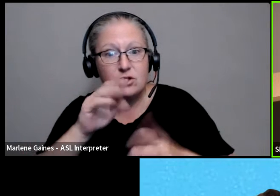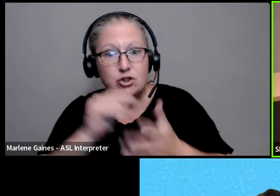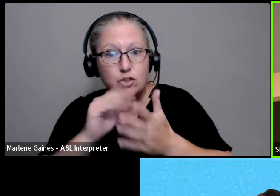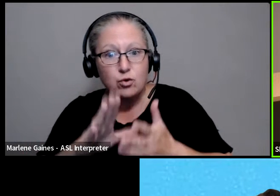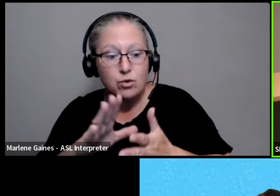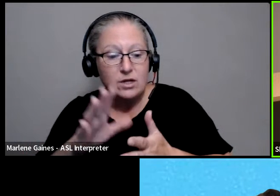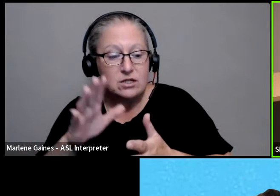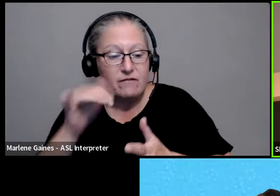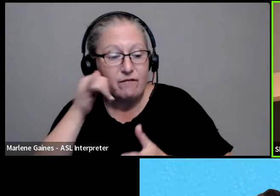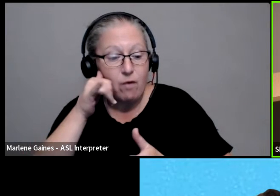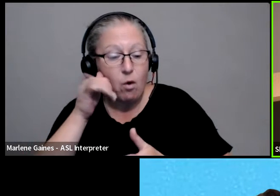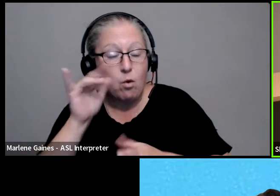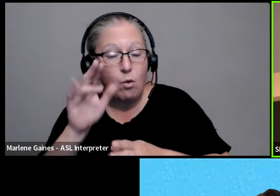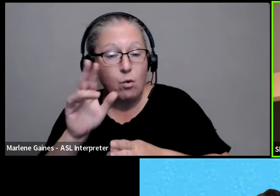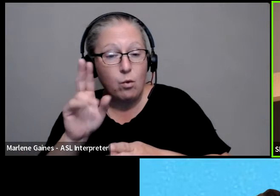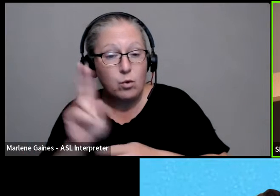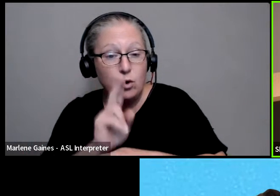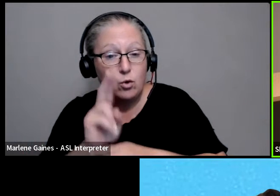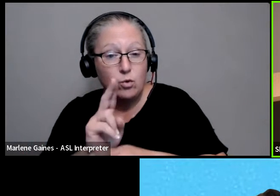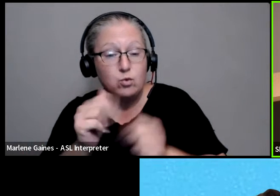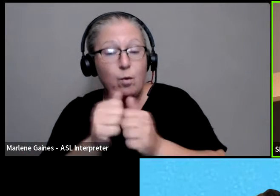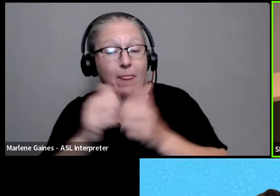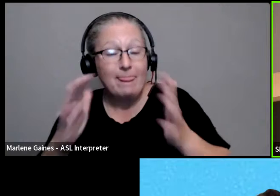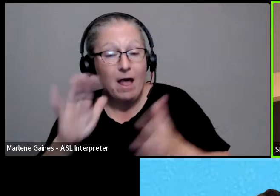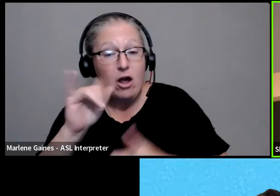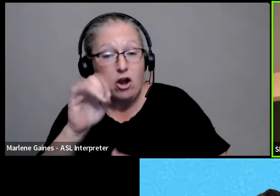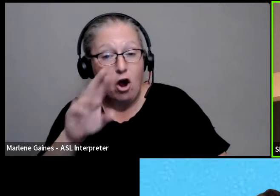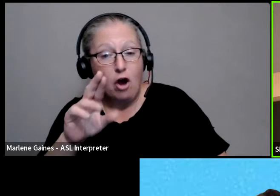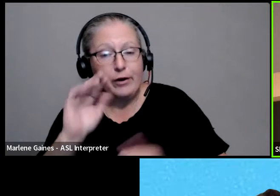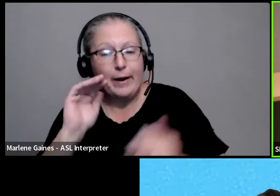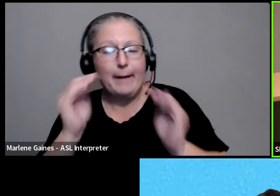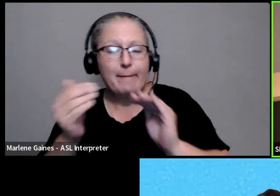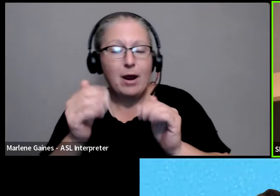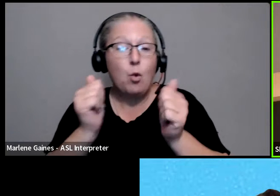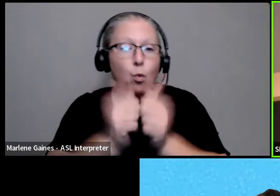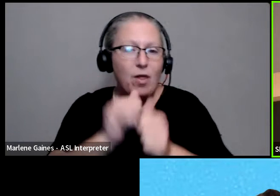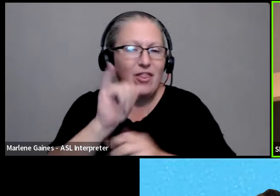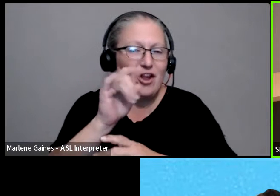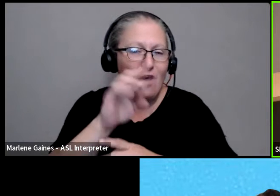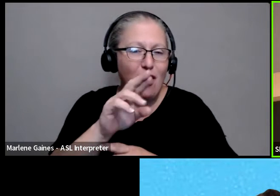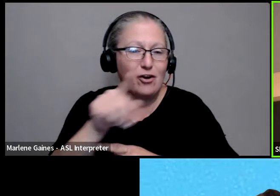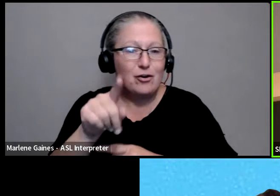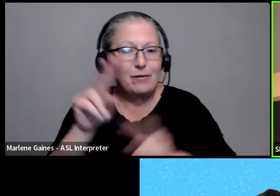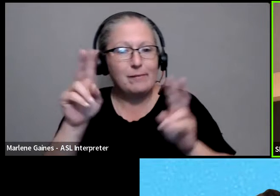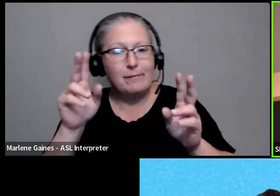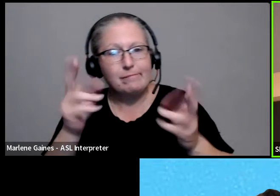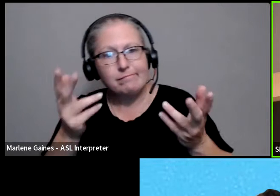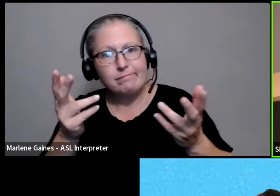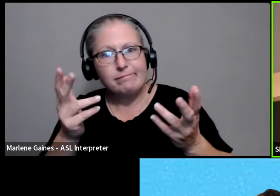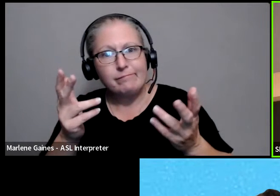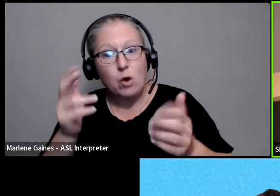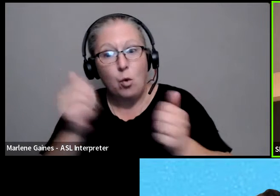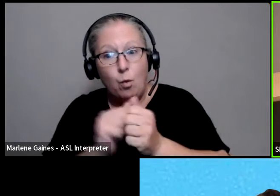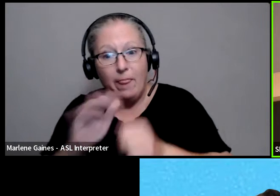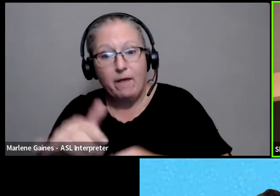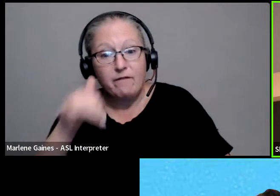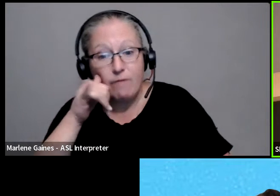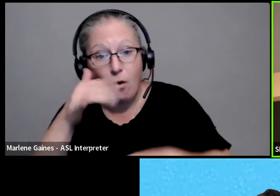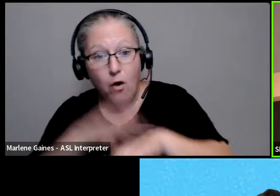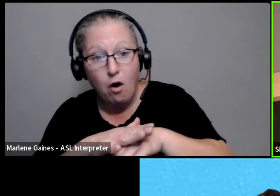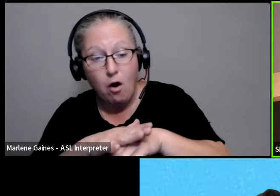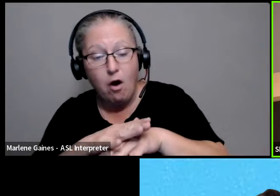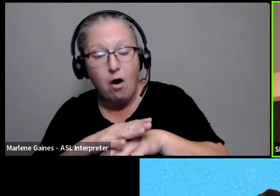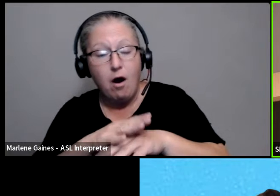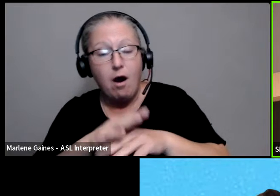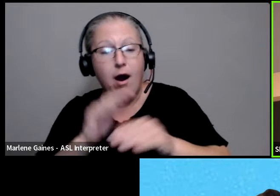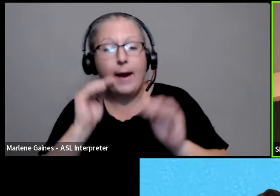use without Yonder versus with Yonder? Like basically you're policing the kids with their phone use versus